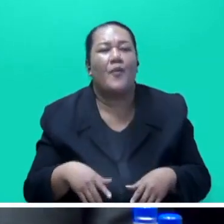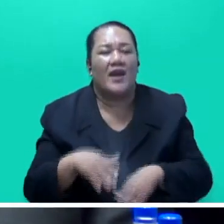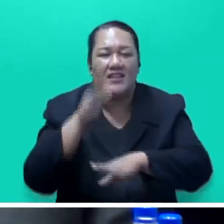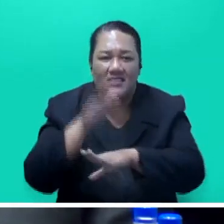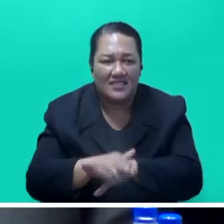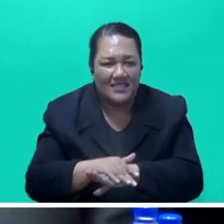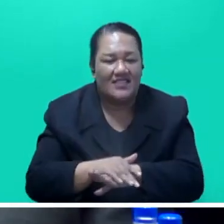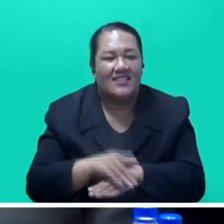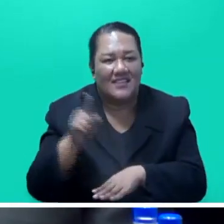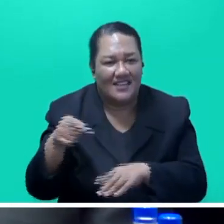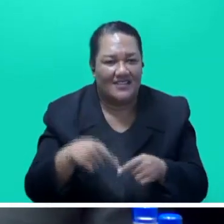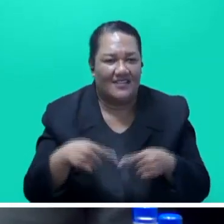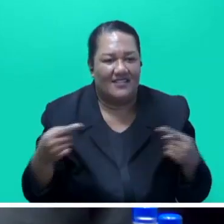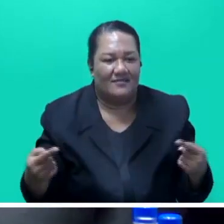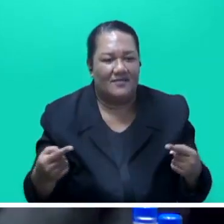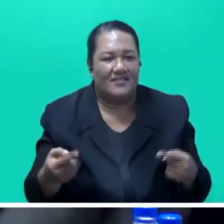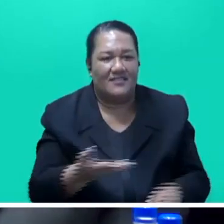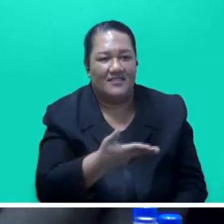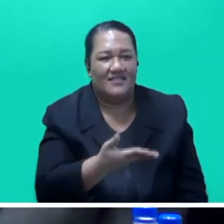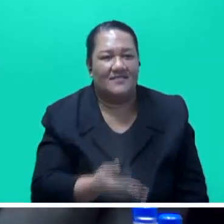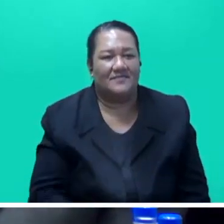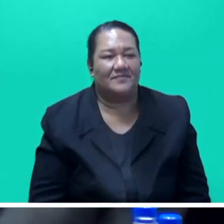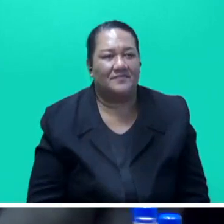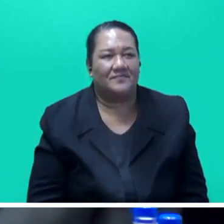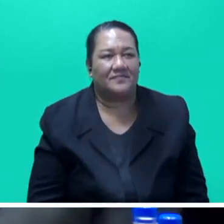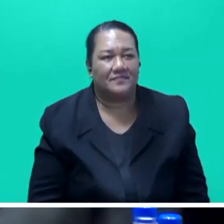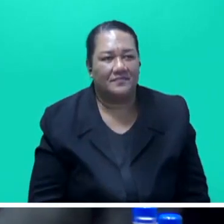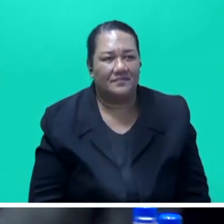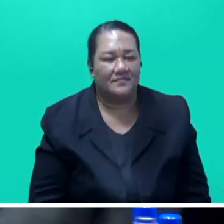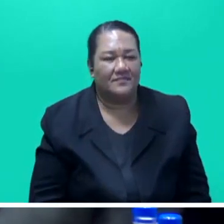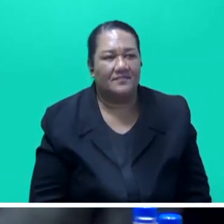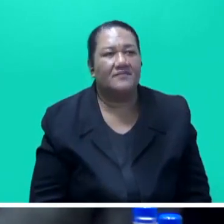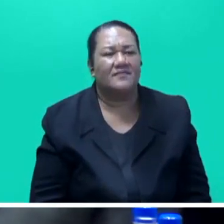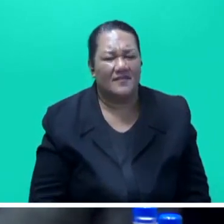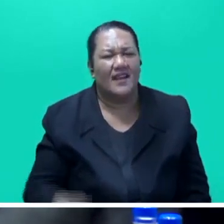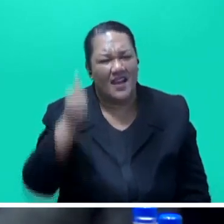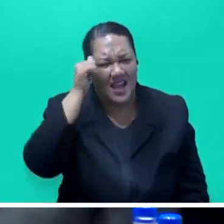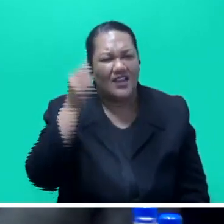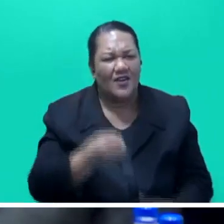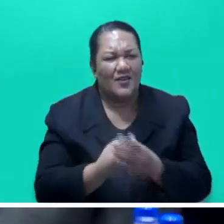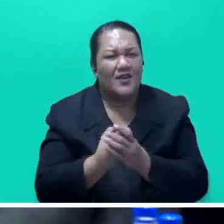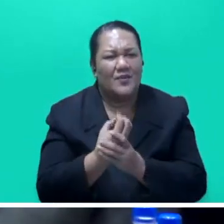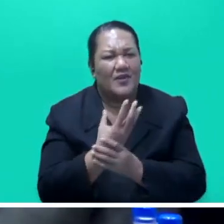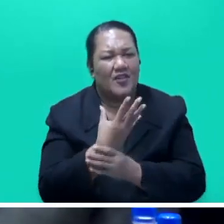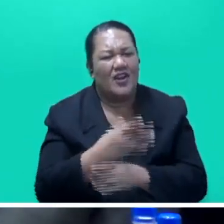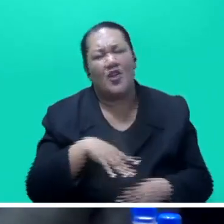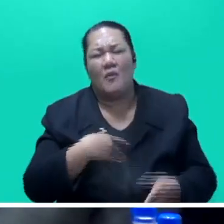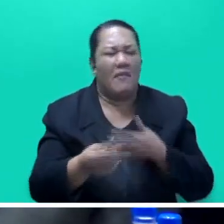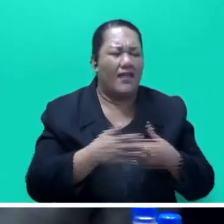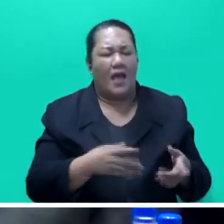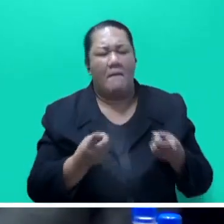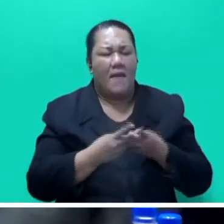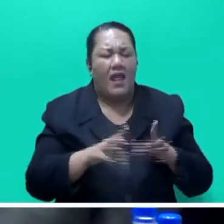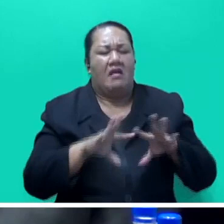and he will grow into, Mr. Speaker, he will grow into a